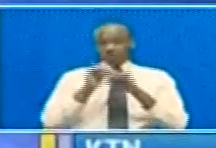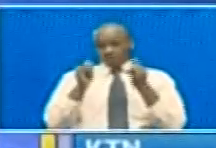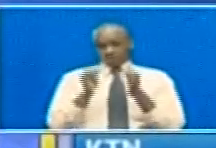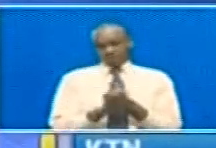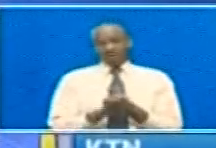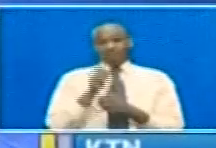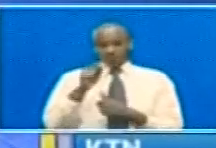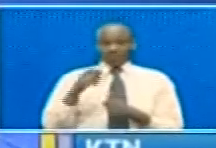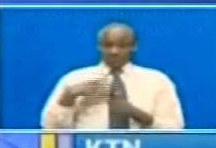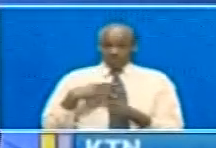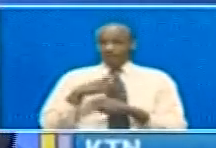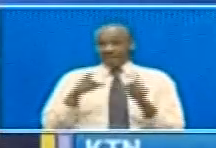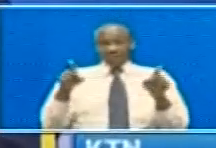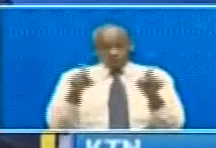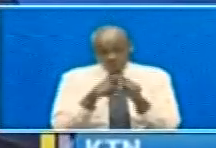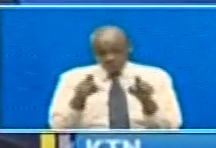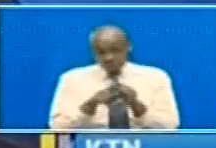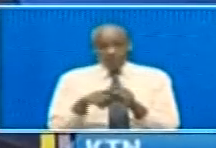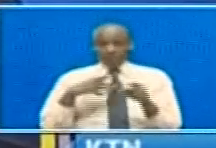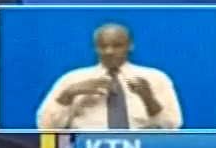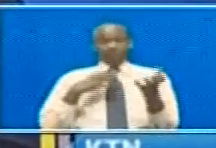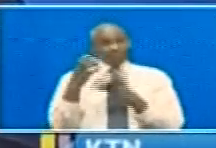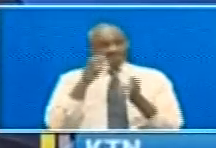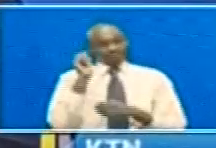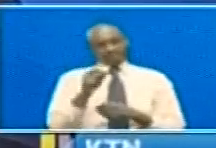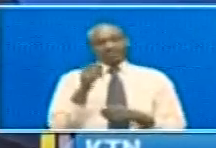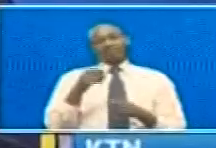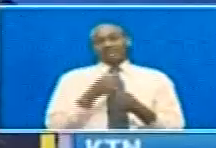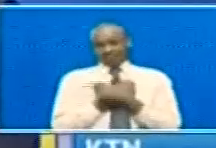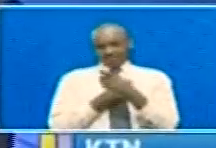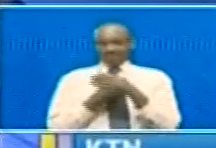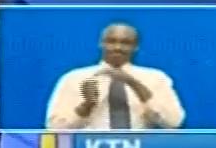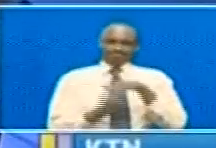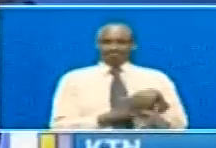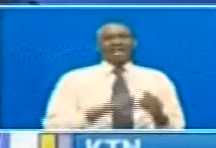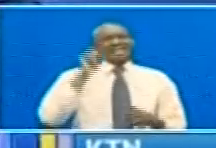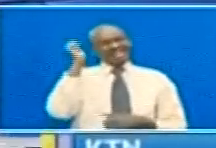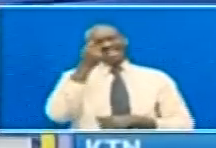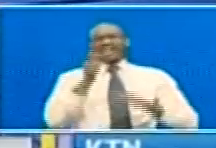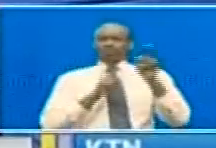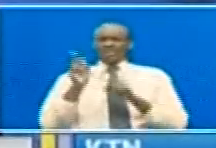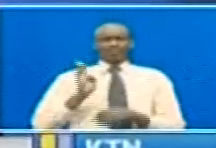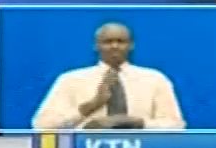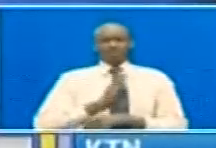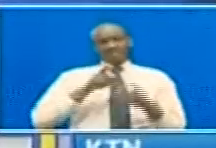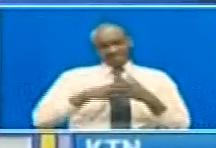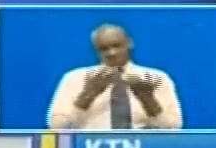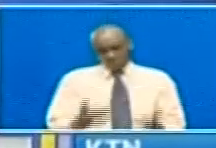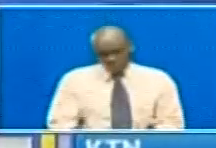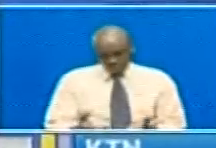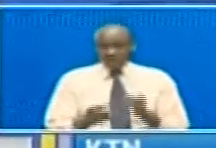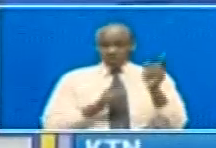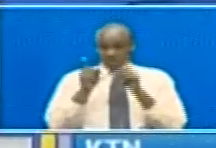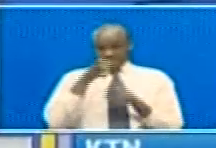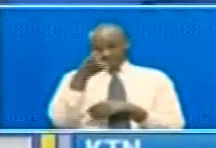to travelers but also traders as well. Moving on, the Kenya Tourism Board has launched phase one of the Tourism Product